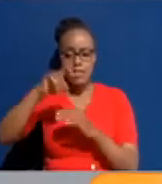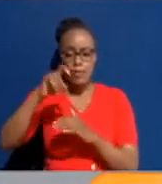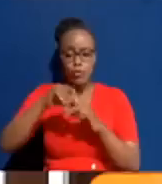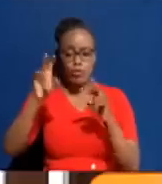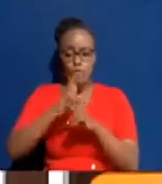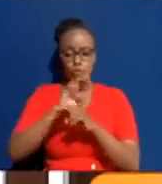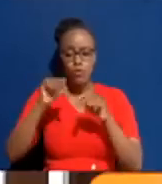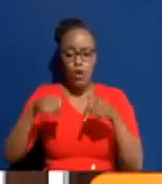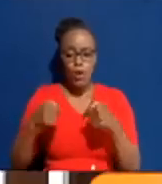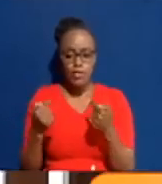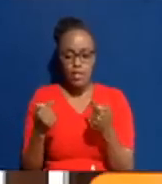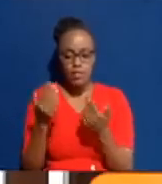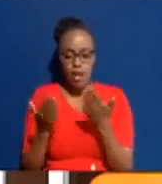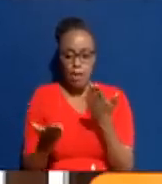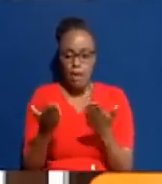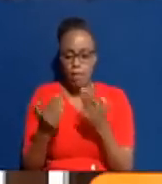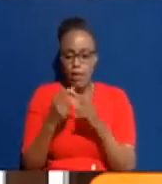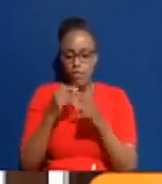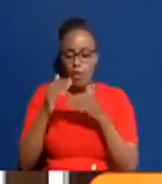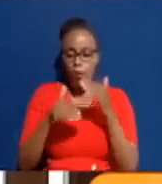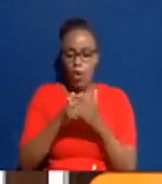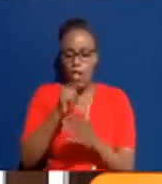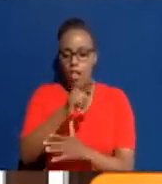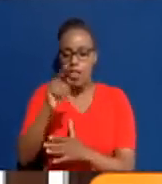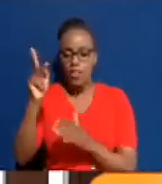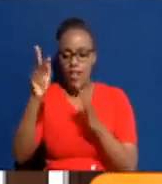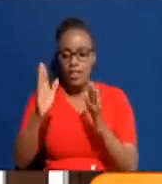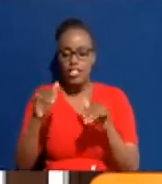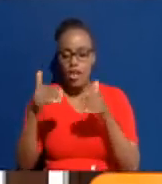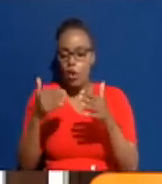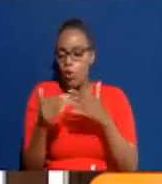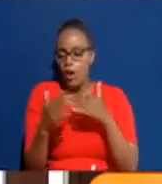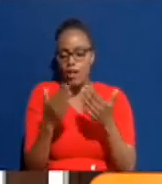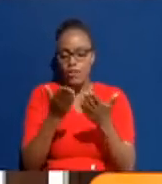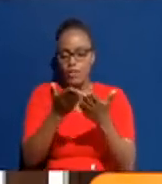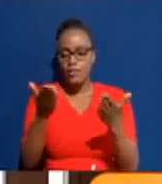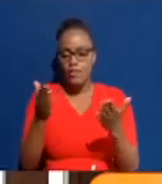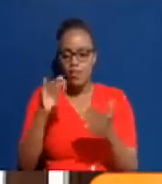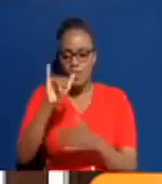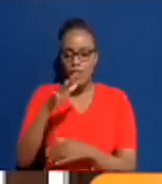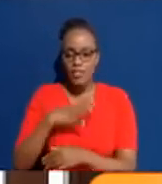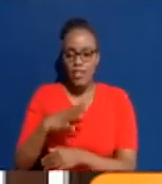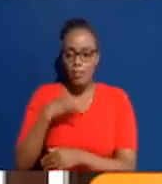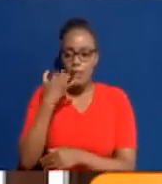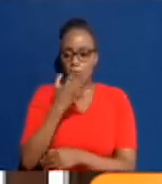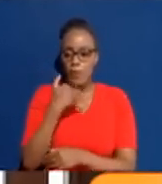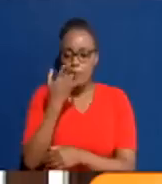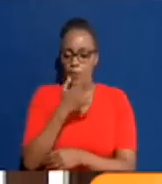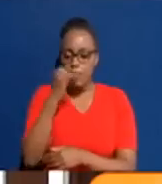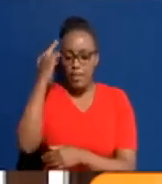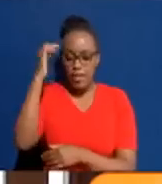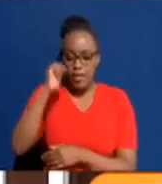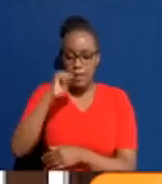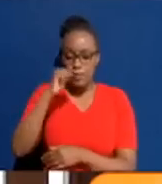for ourselves from all over Kenya, wherever we are, those who think we are can call